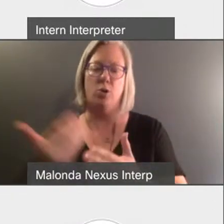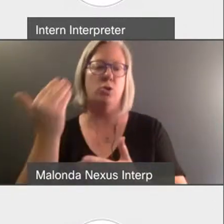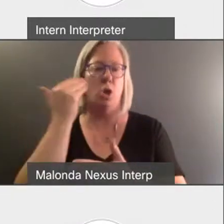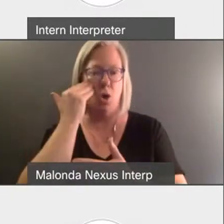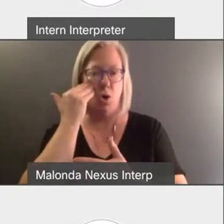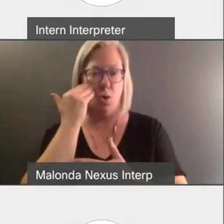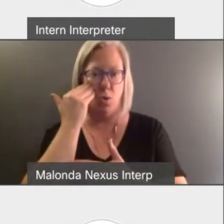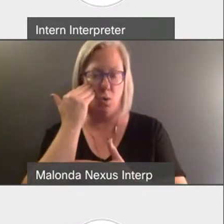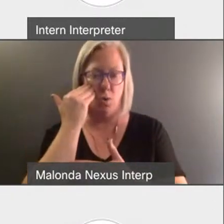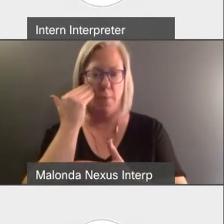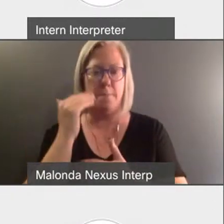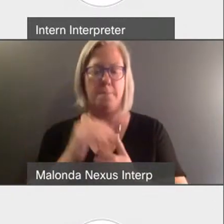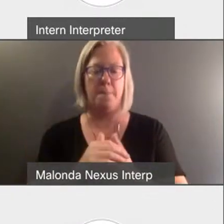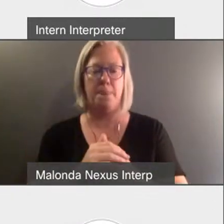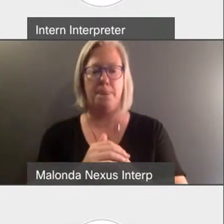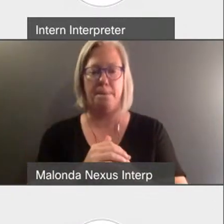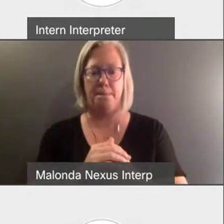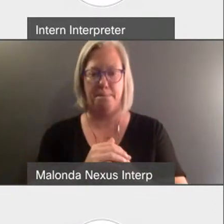concerns about